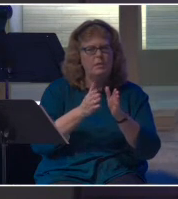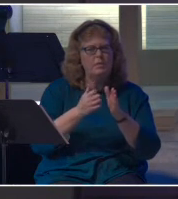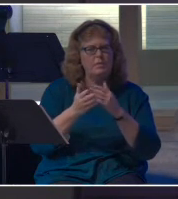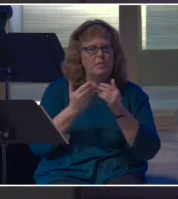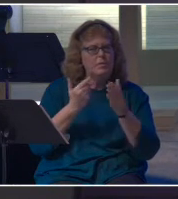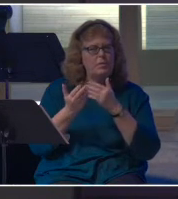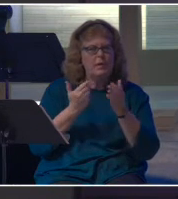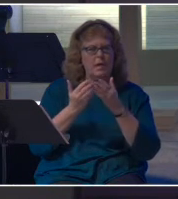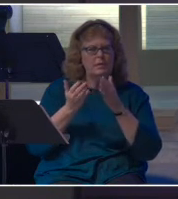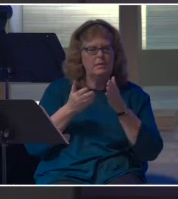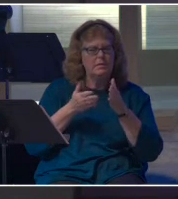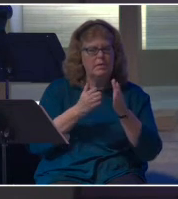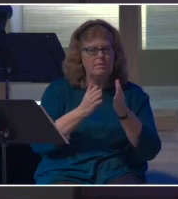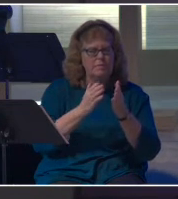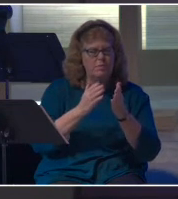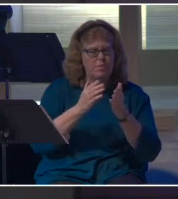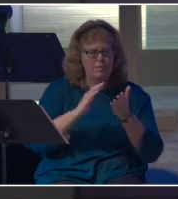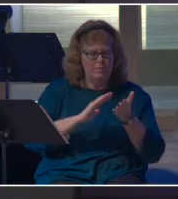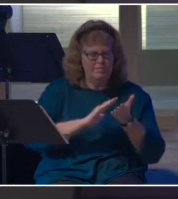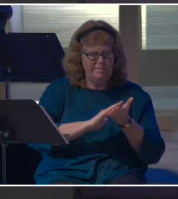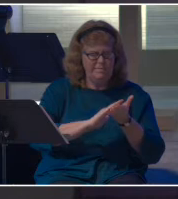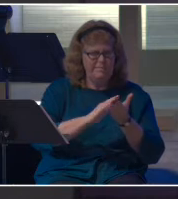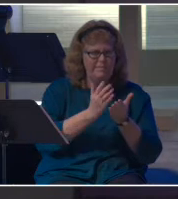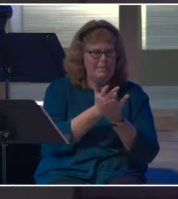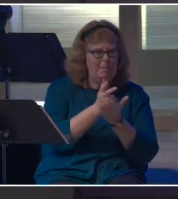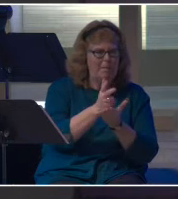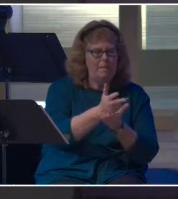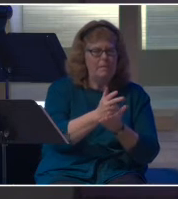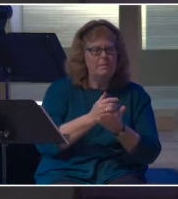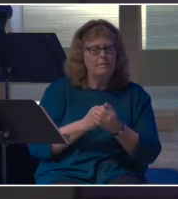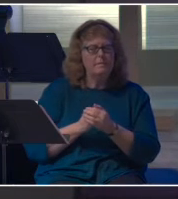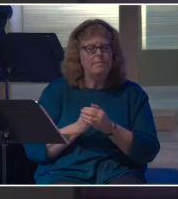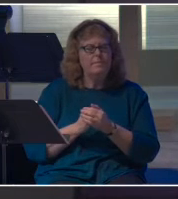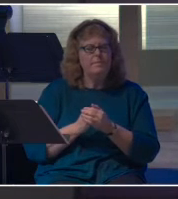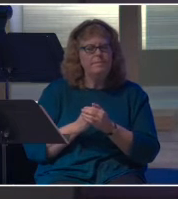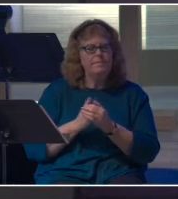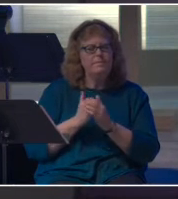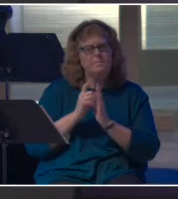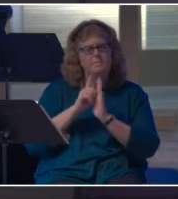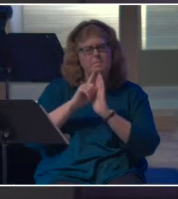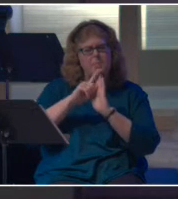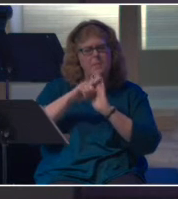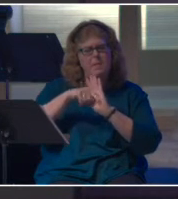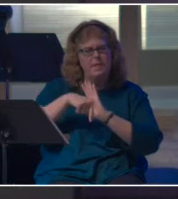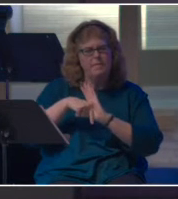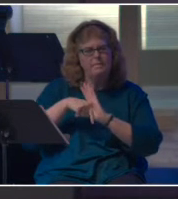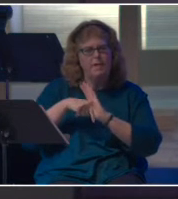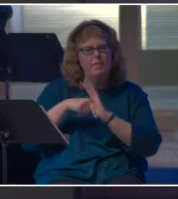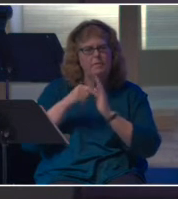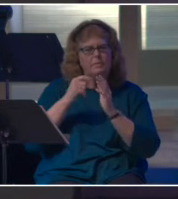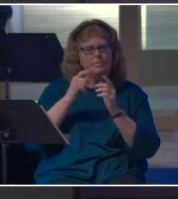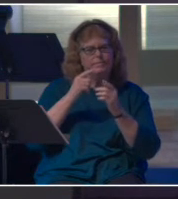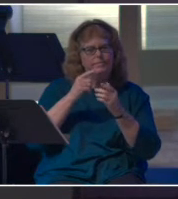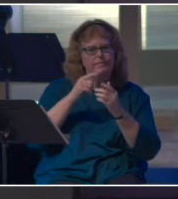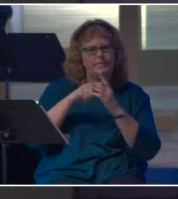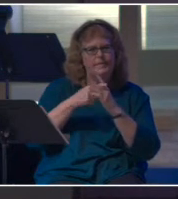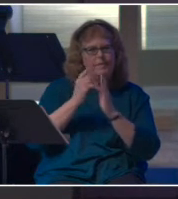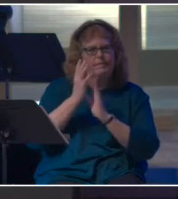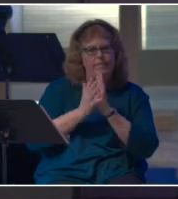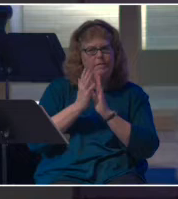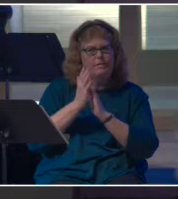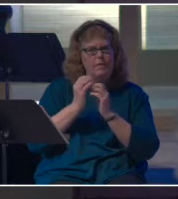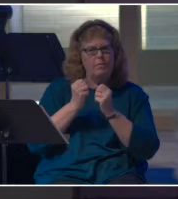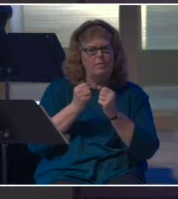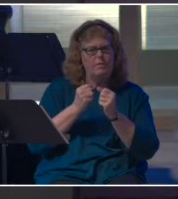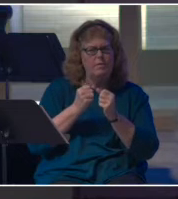regardless of what the road conditions were like. So about 30 minutes into this 5-hour drive, I'm going down some